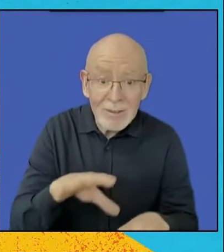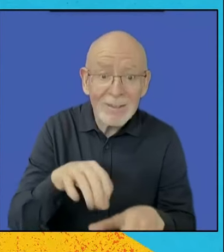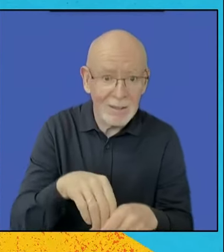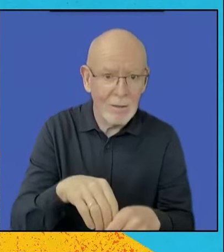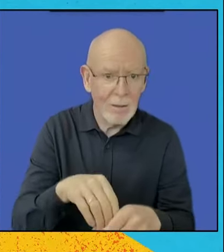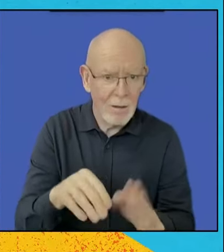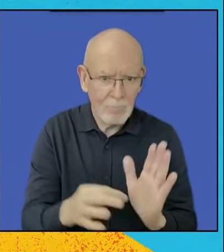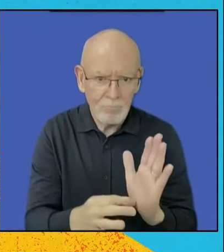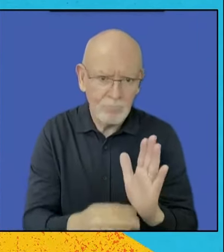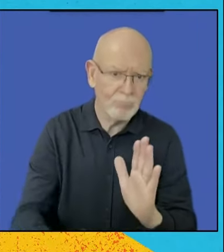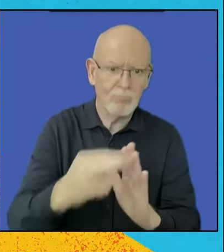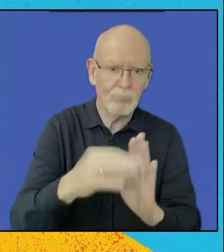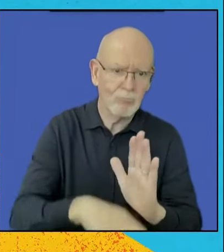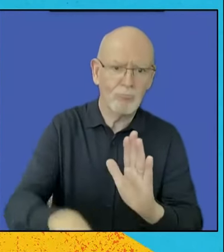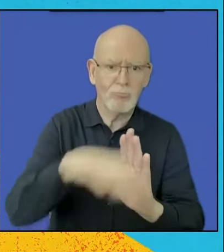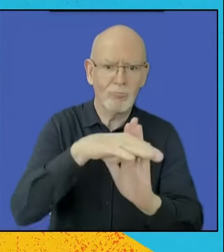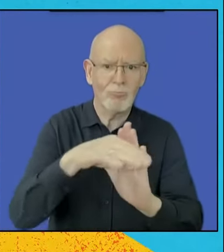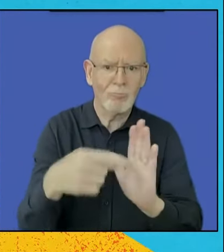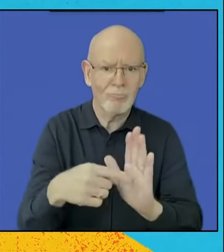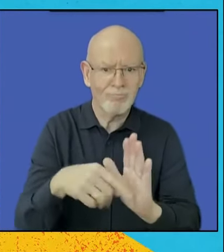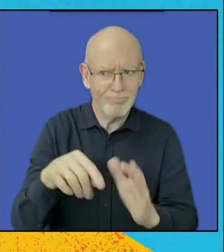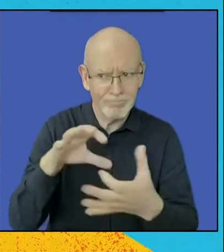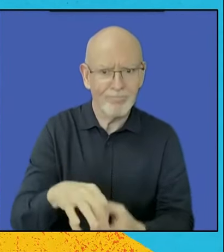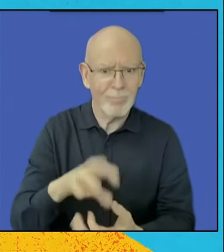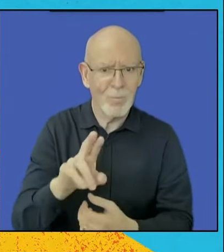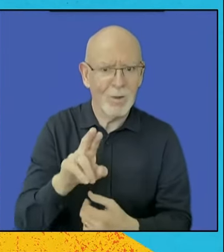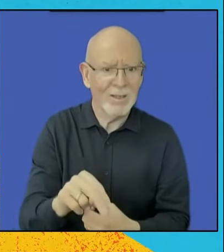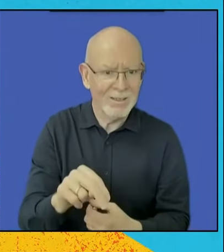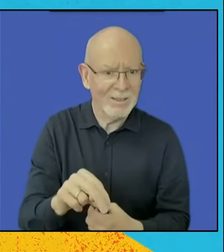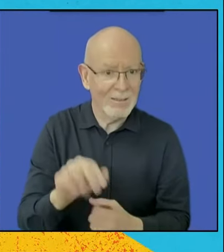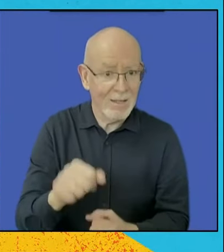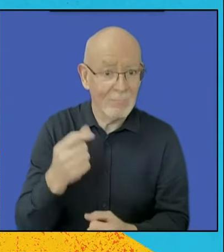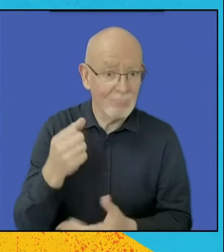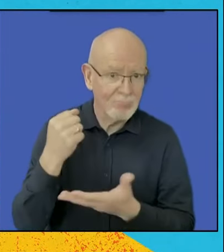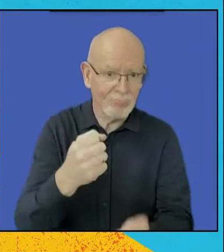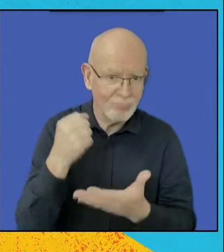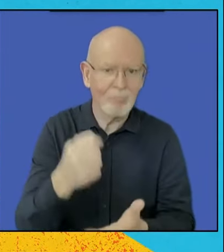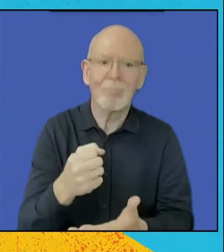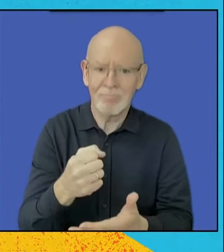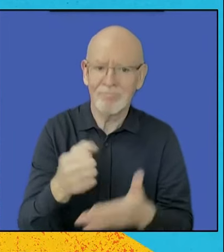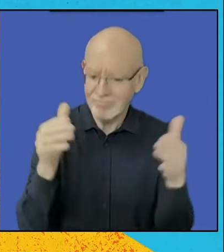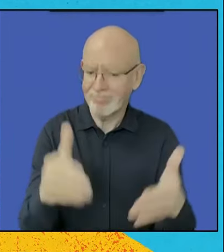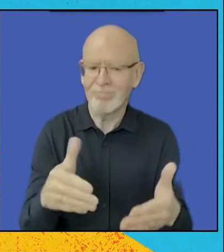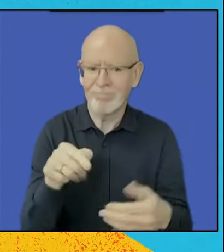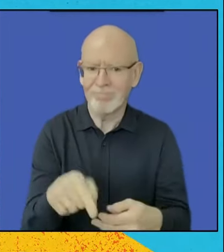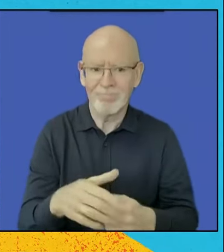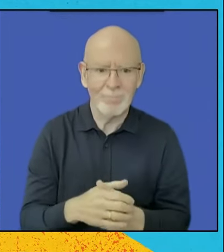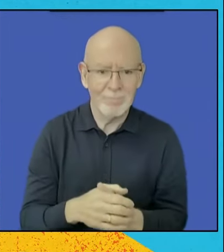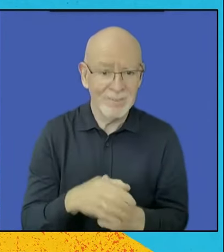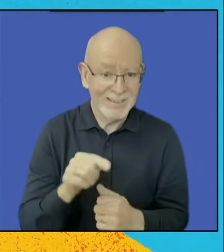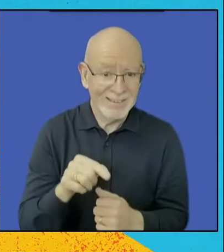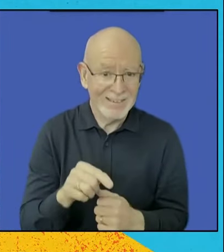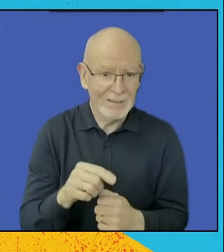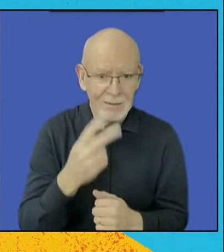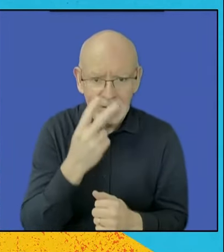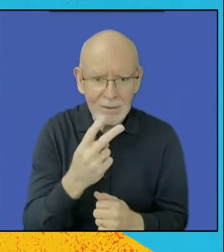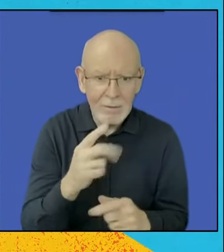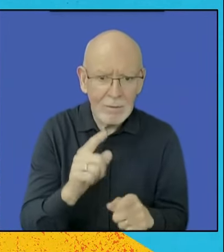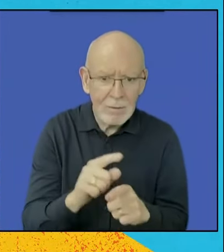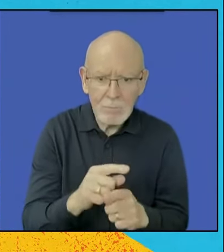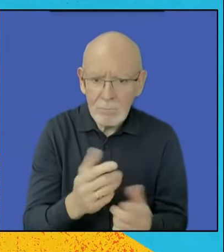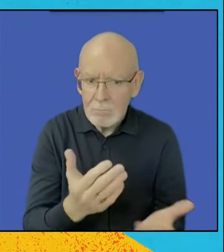Also, engaging in partnerships between the UN, civil society, and other stakeholders can be utilized to pool resources and maximize